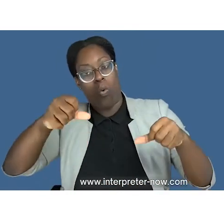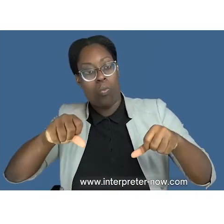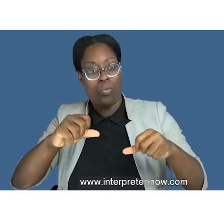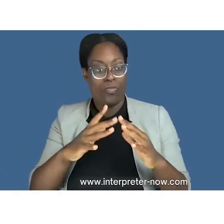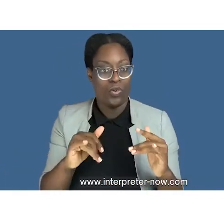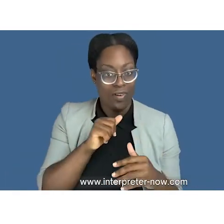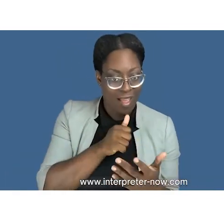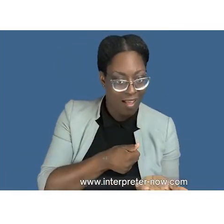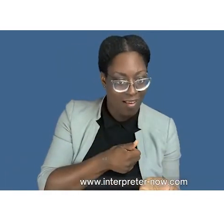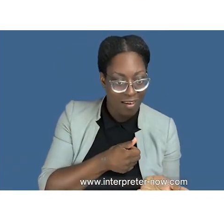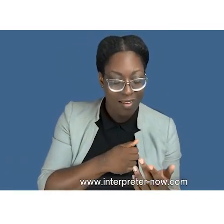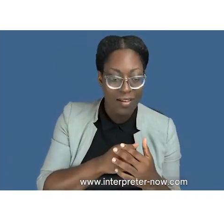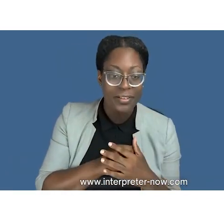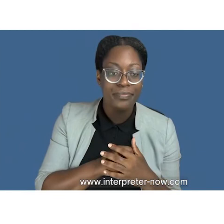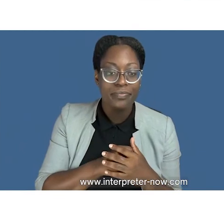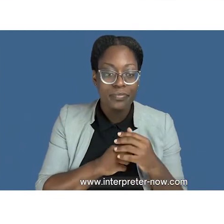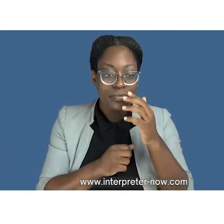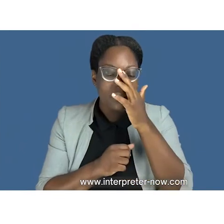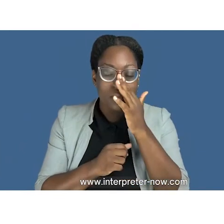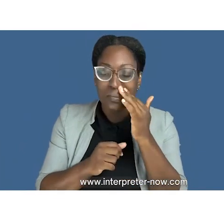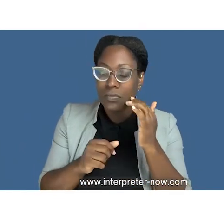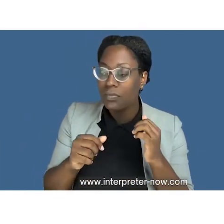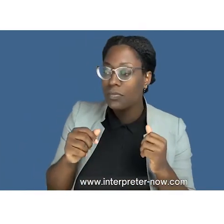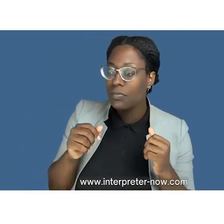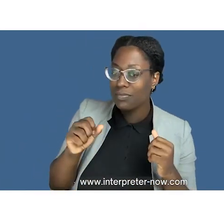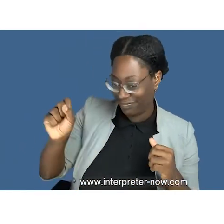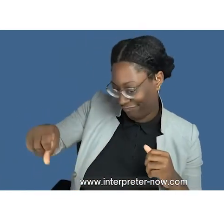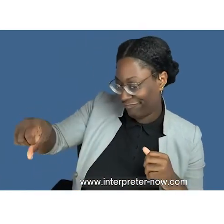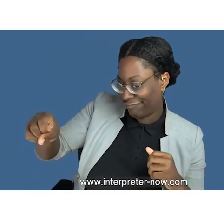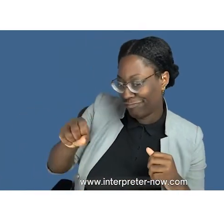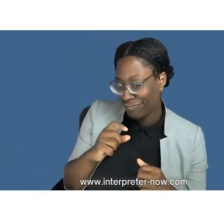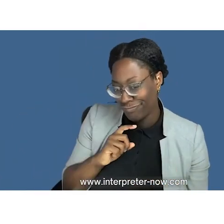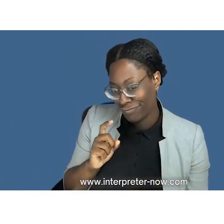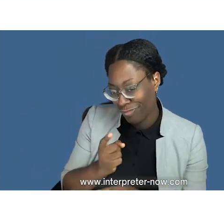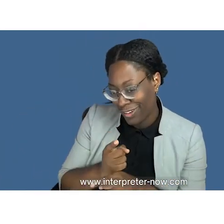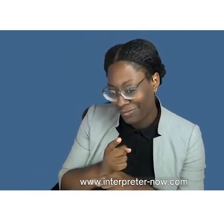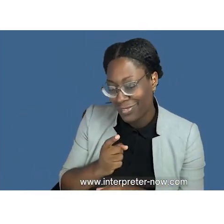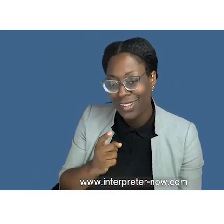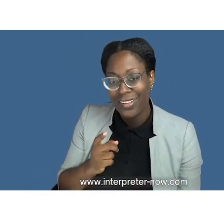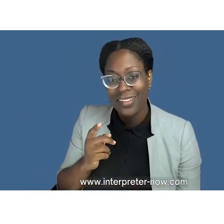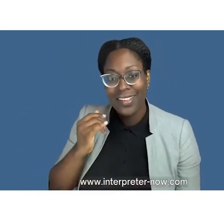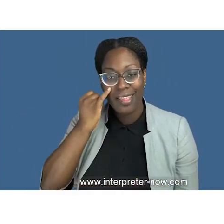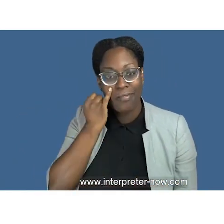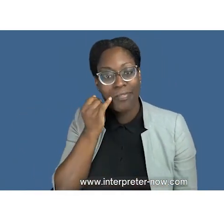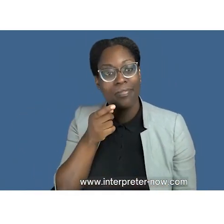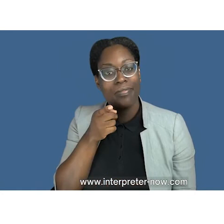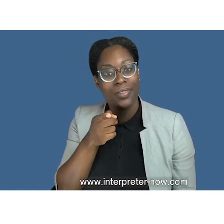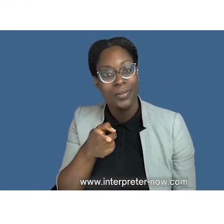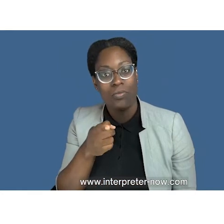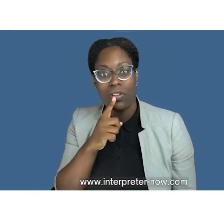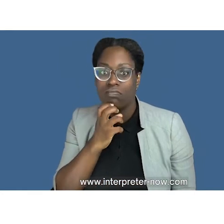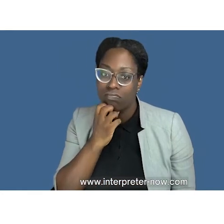Well, to answer the last question first, yes, if you care about being on a diverse, equitable, and inclusive team, you can tell